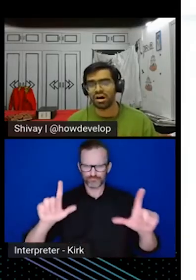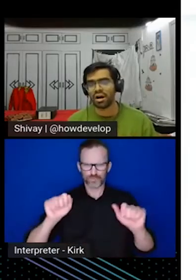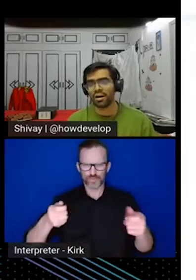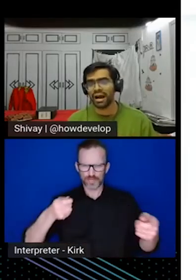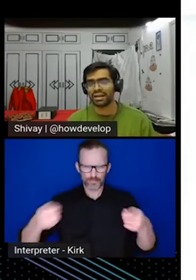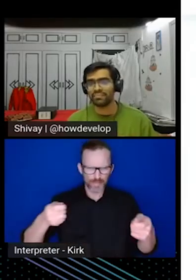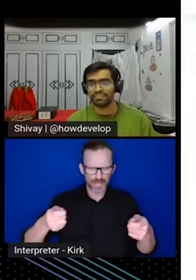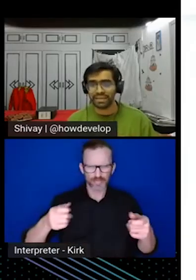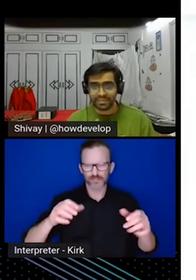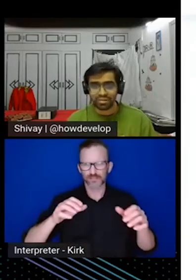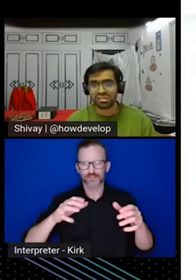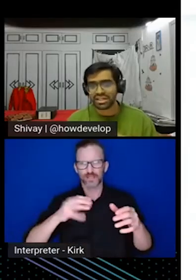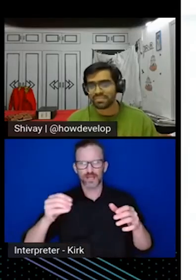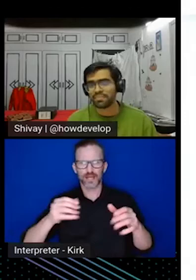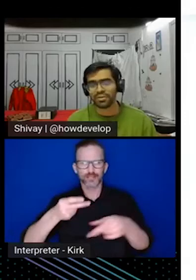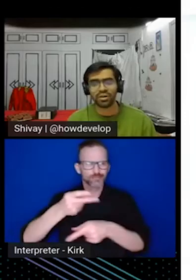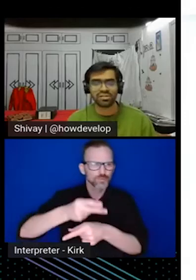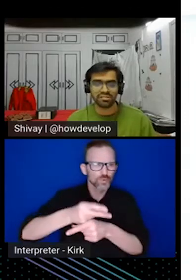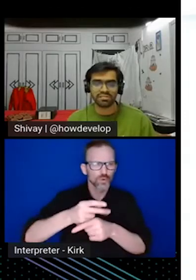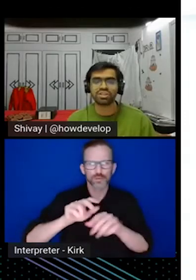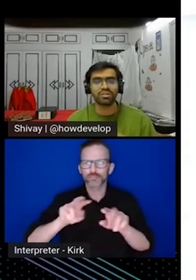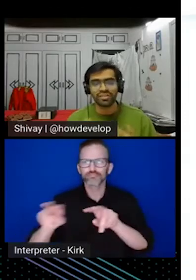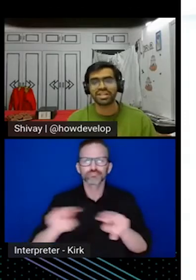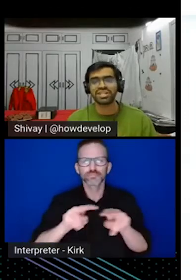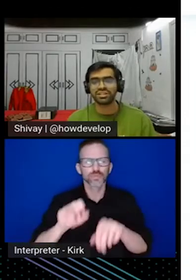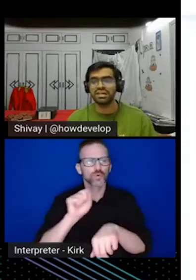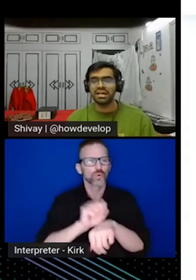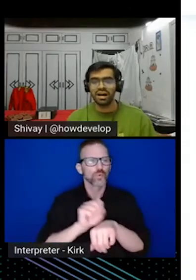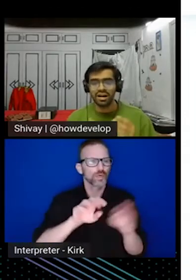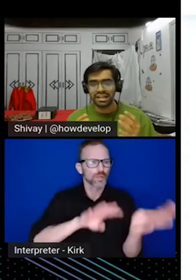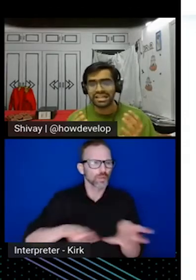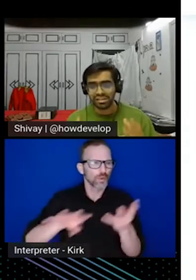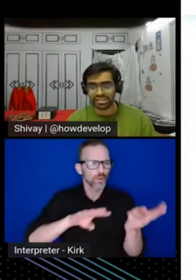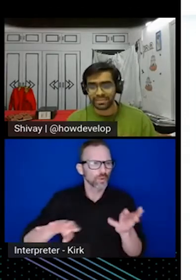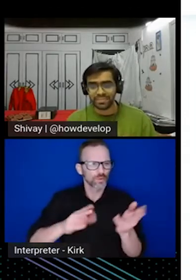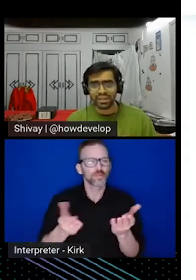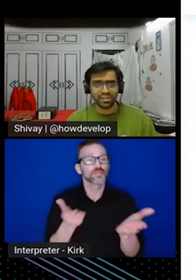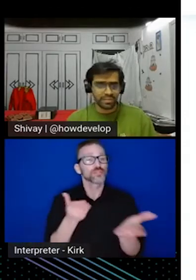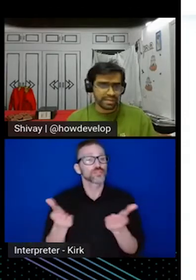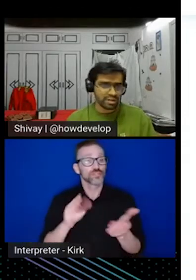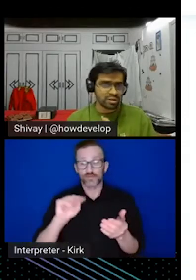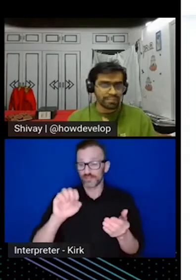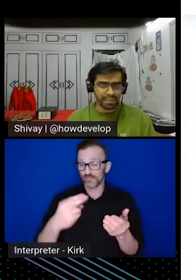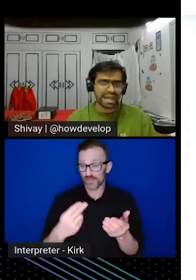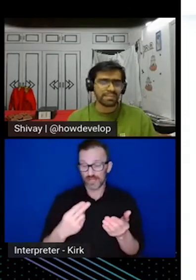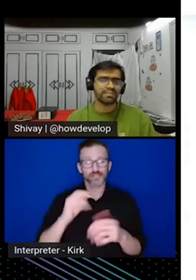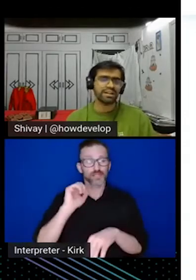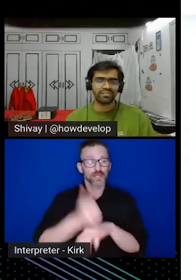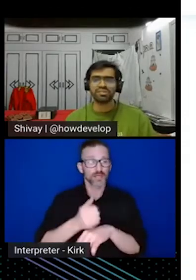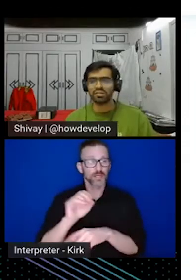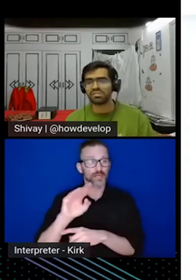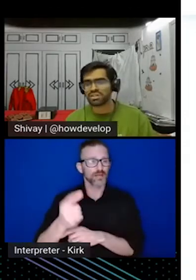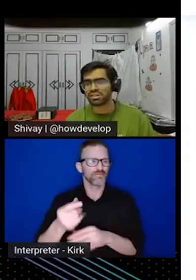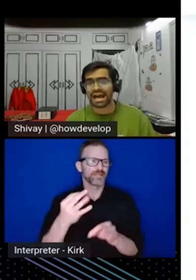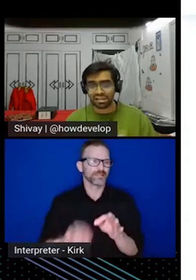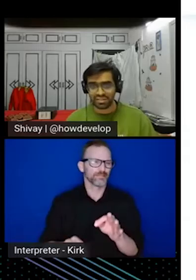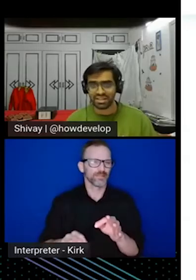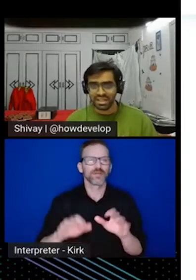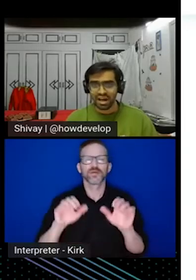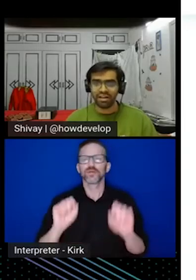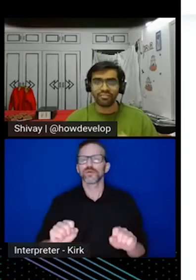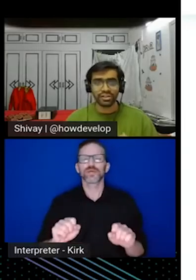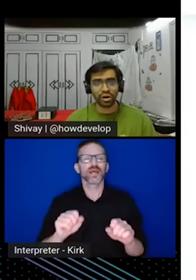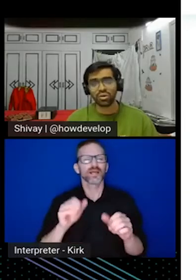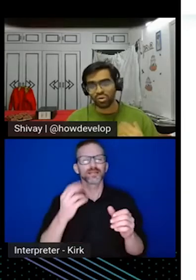workloads, and be able to set up your service mesh configuration really easily. You'll be able to compare between different service meshes as